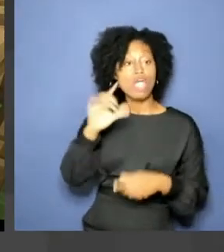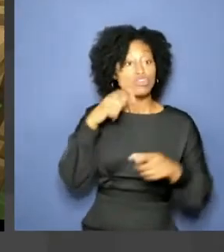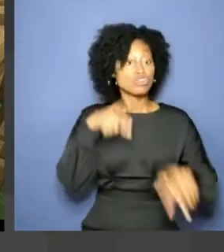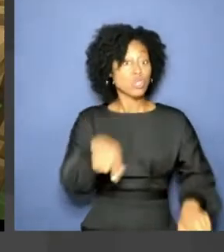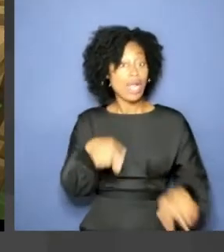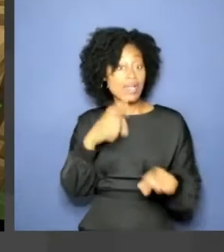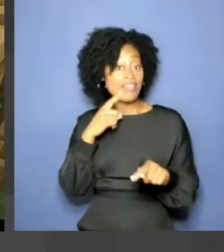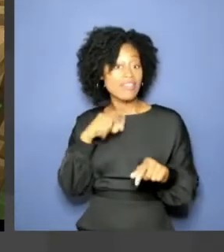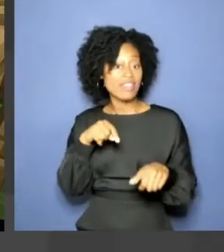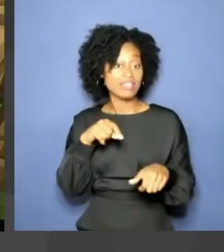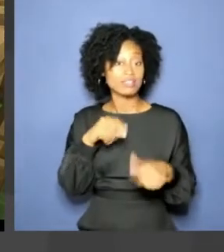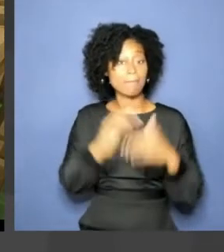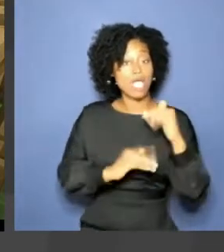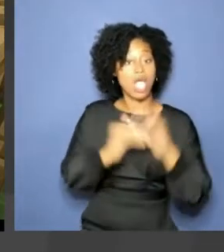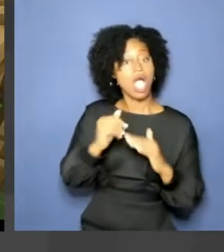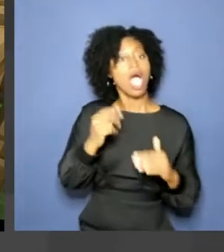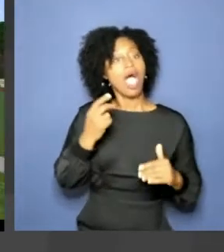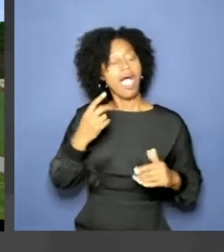thing called swarming.